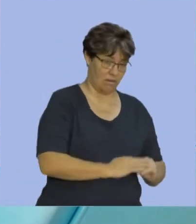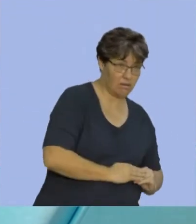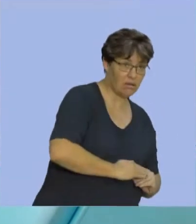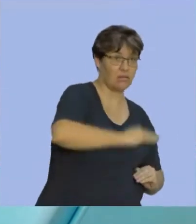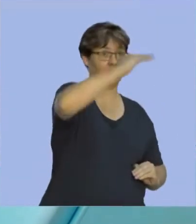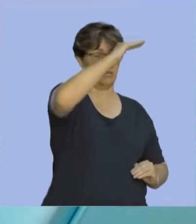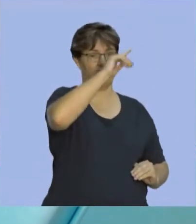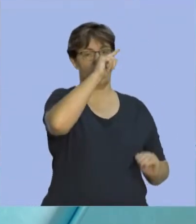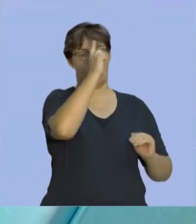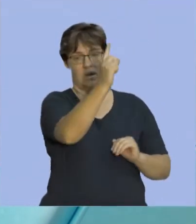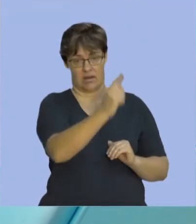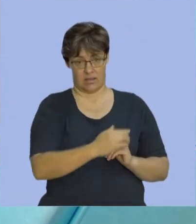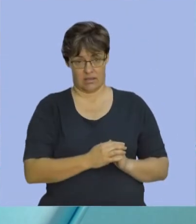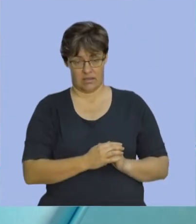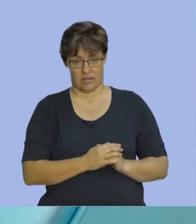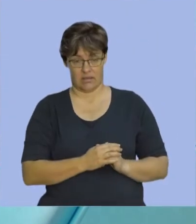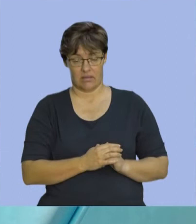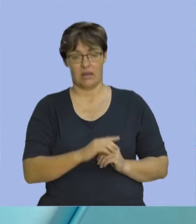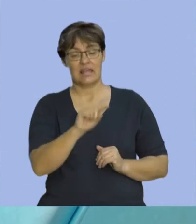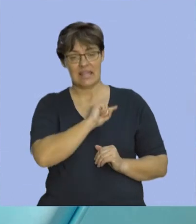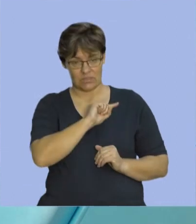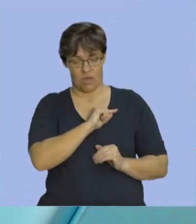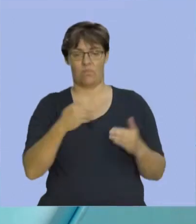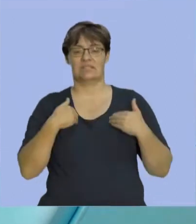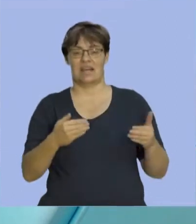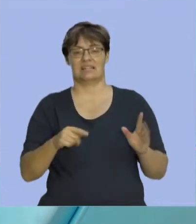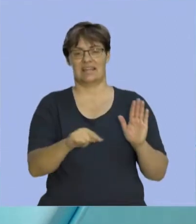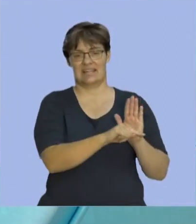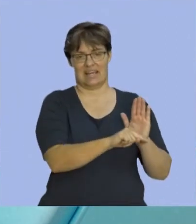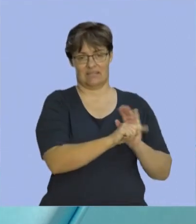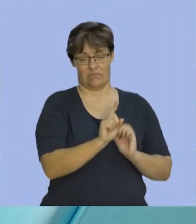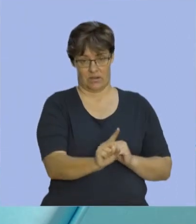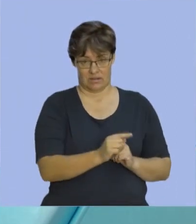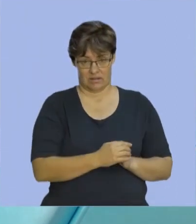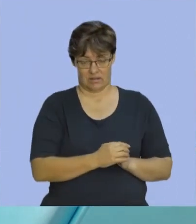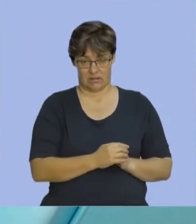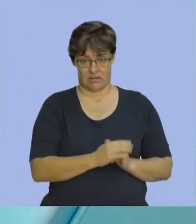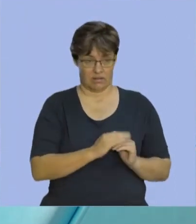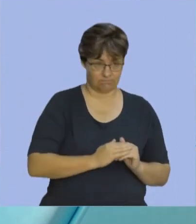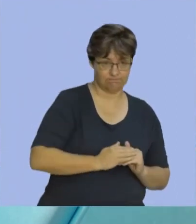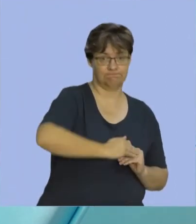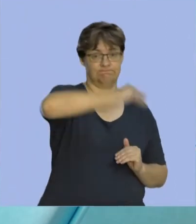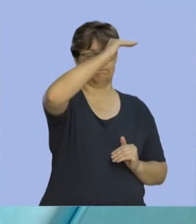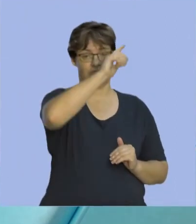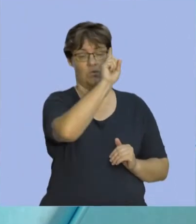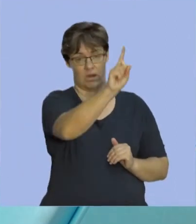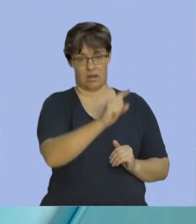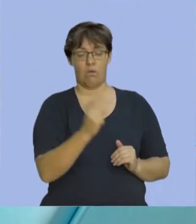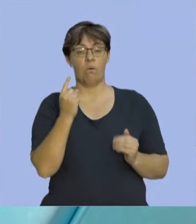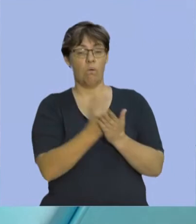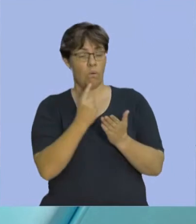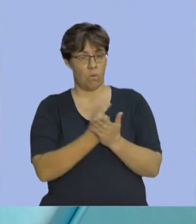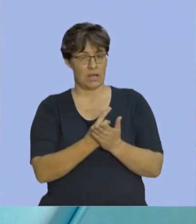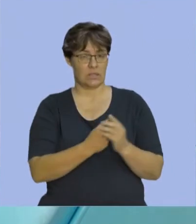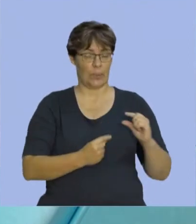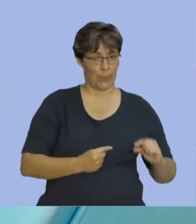It goes to +1. So that's why I'm starting with -1 and you go to +1. So it's